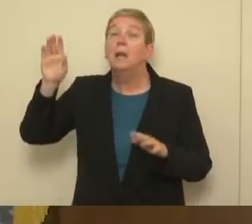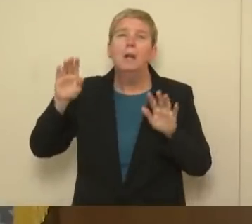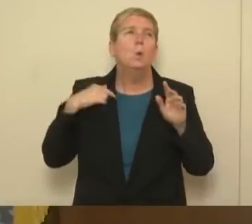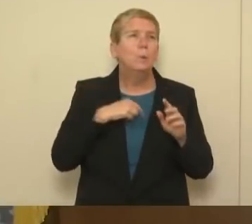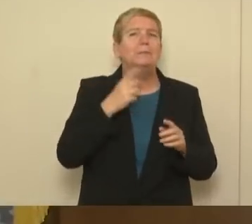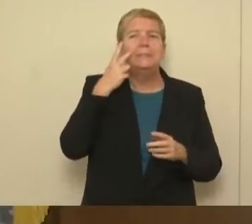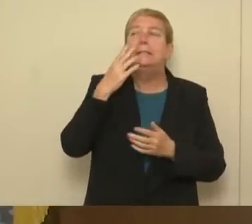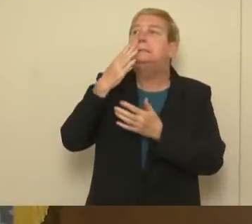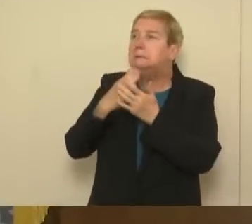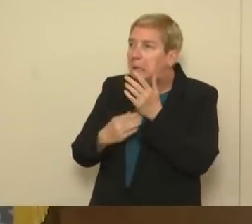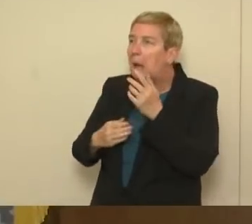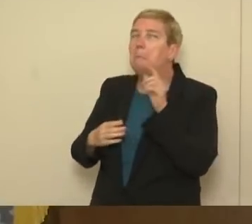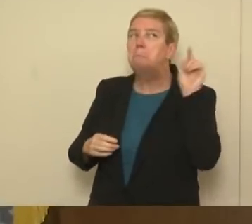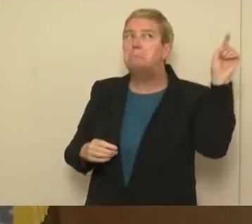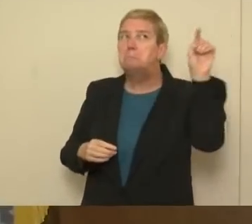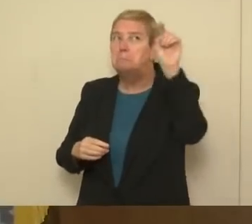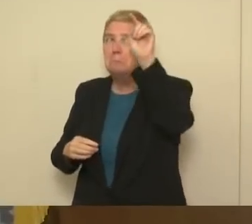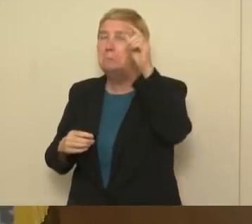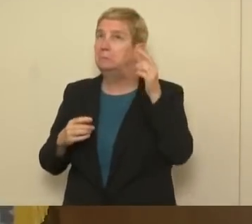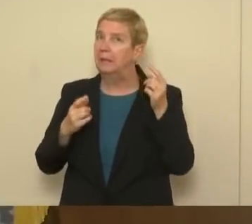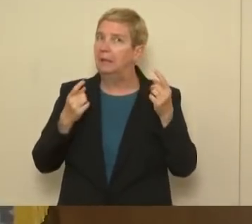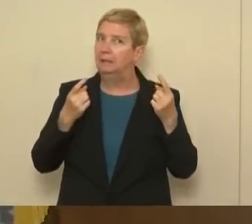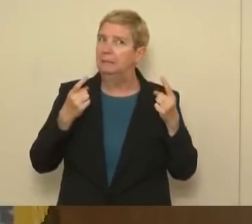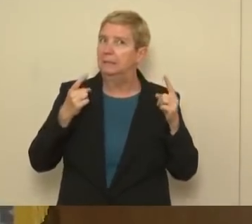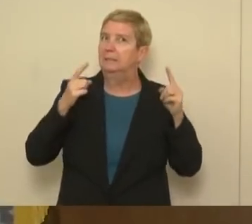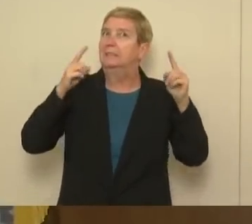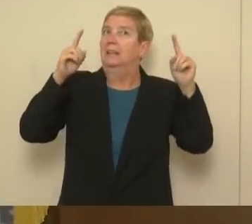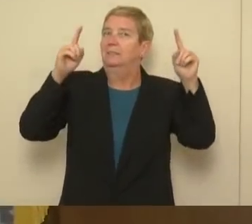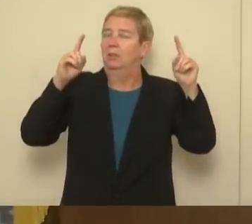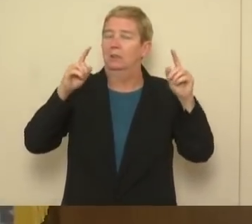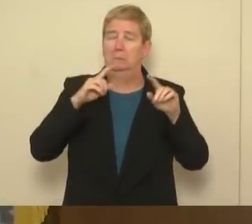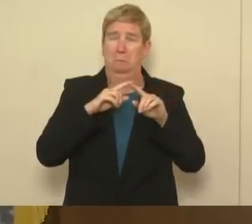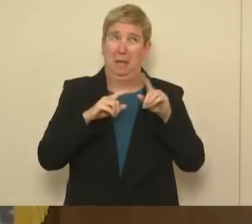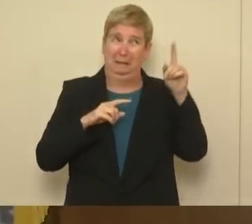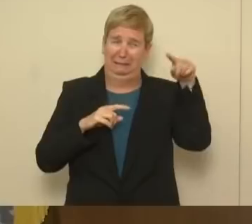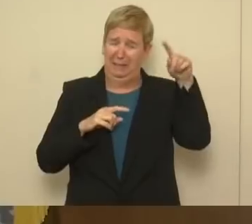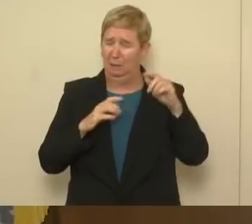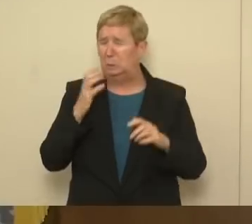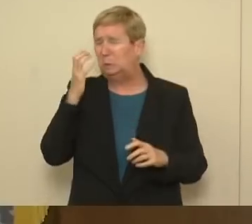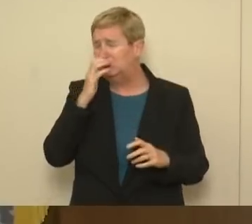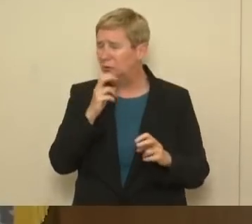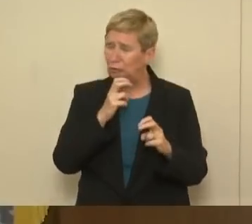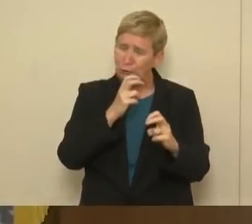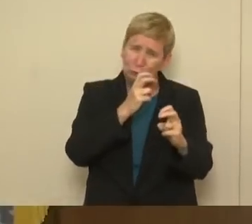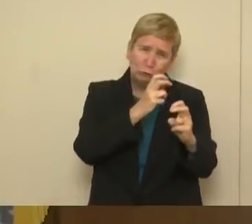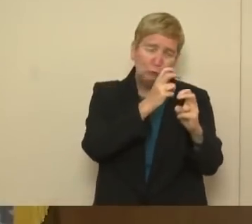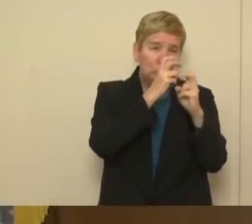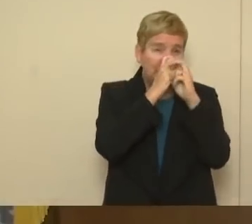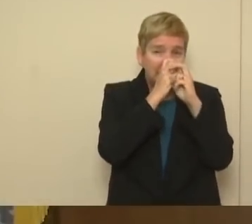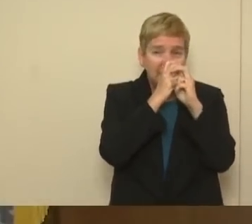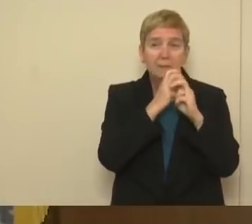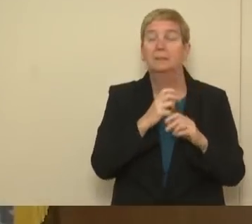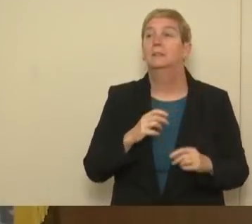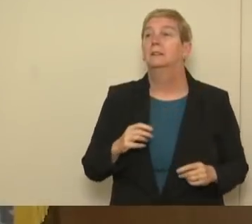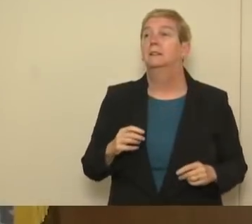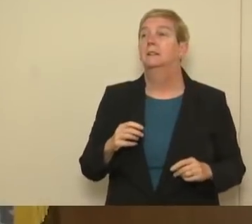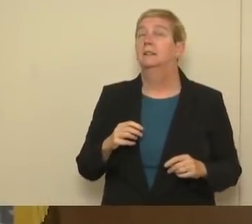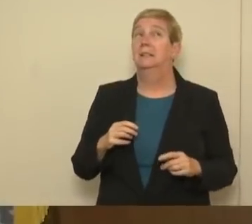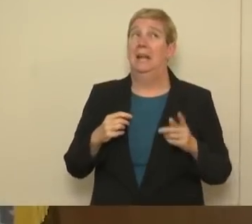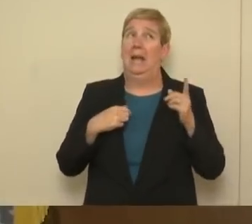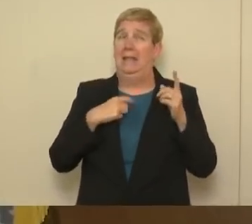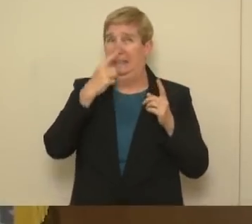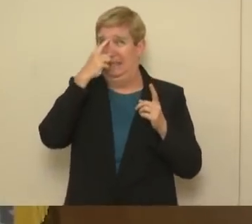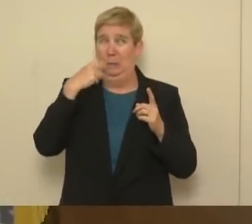efforts around the world, but they have very, very strict COVID-safe practices that I don't think we can adhere